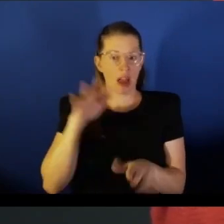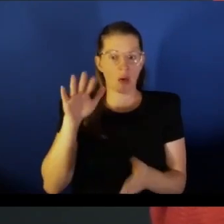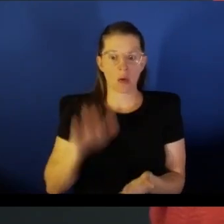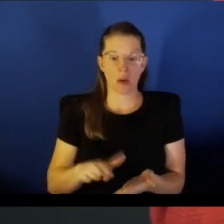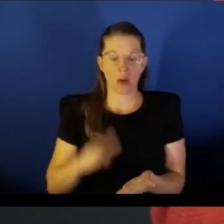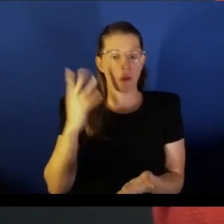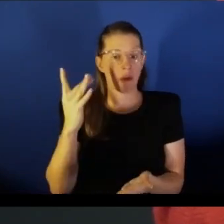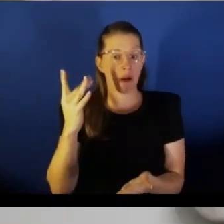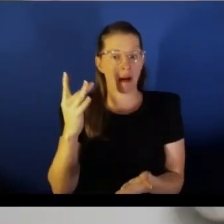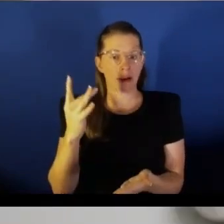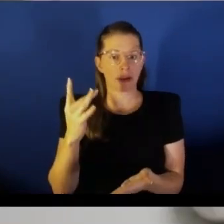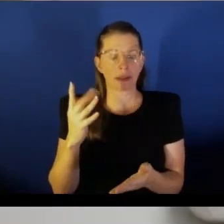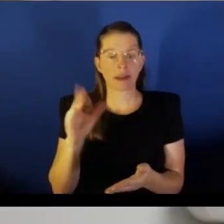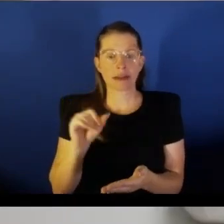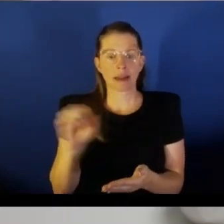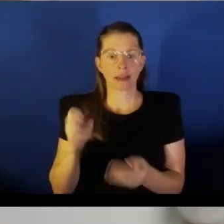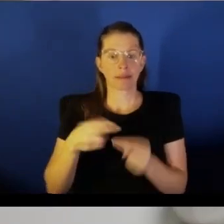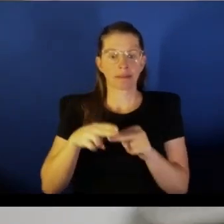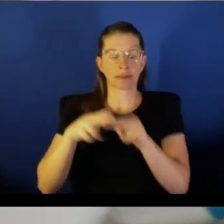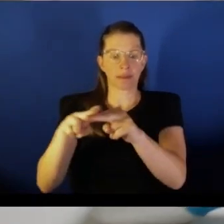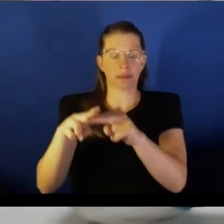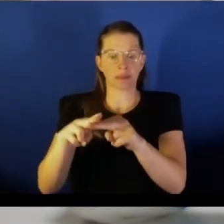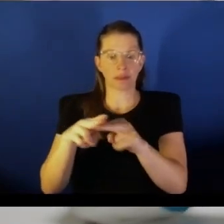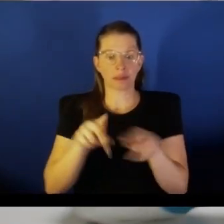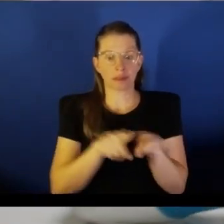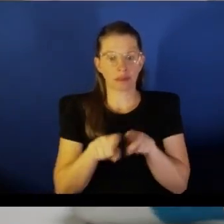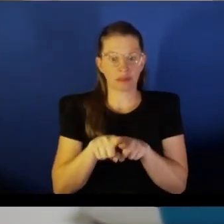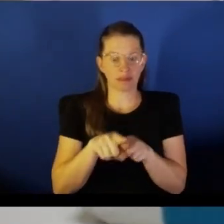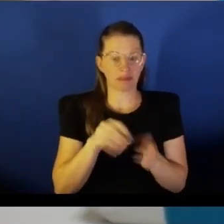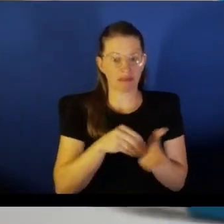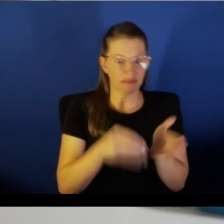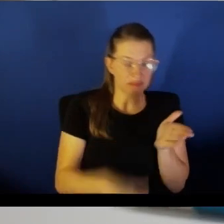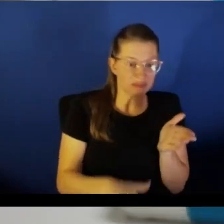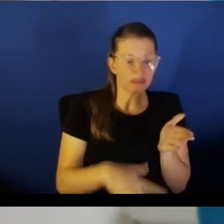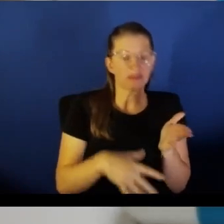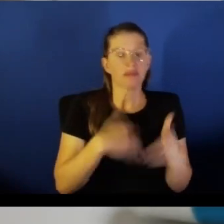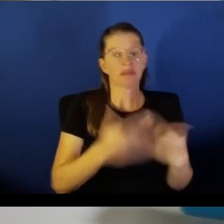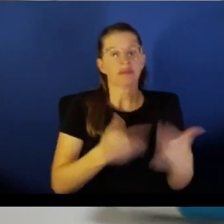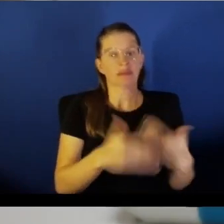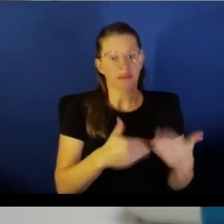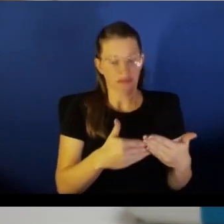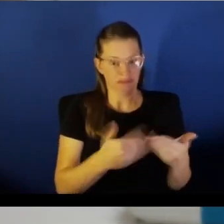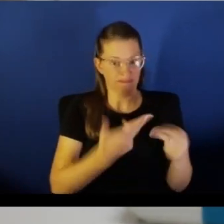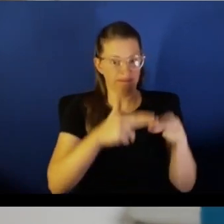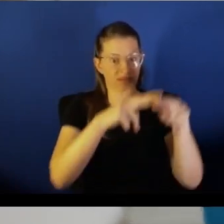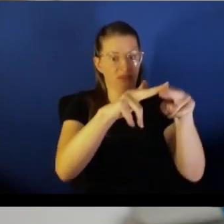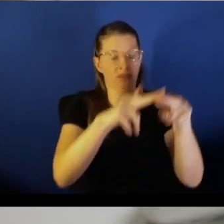the rise in cases and the growing expense this morning on the Morning Medical Update.